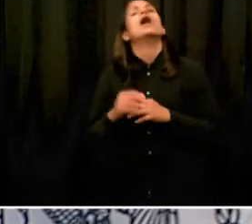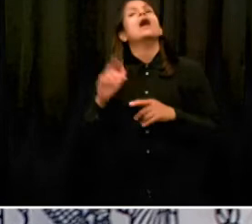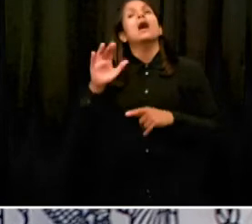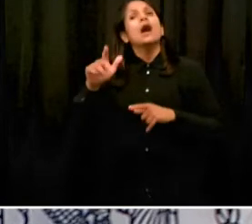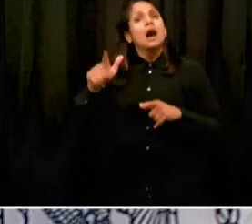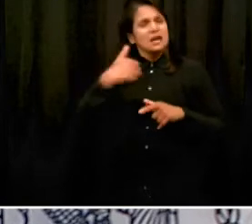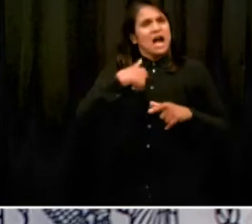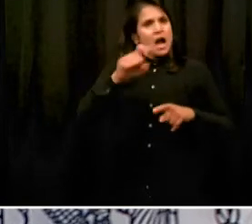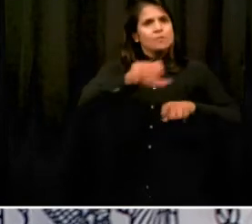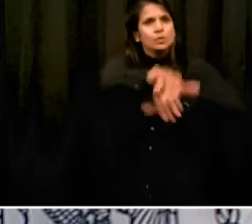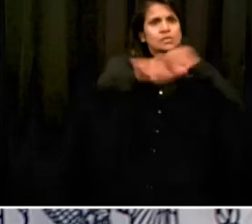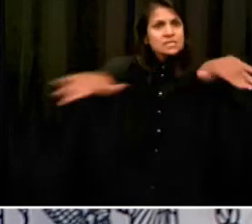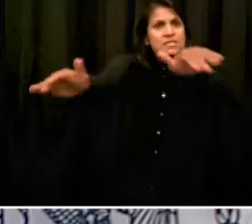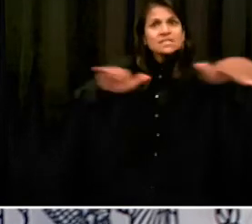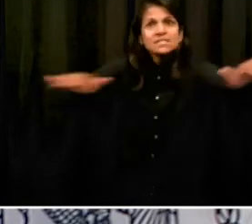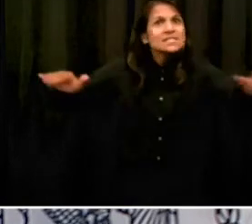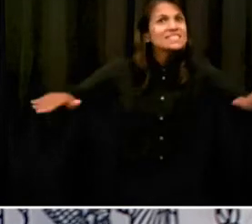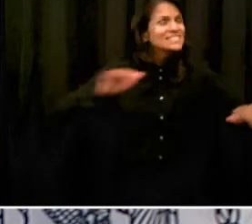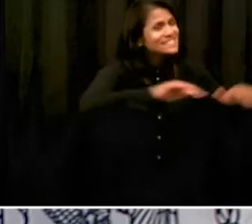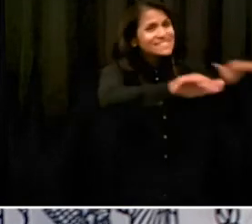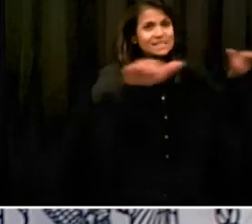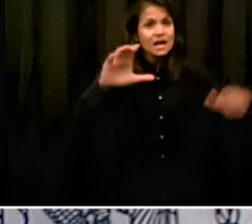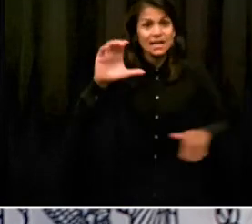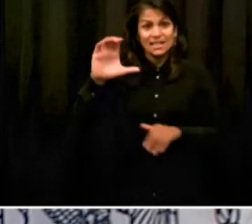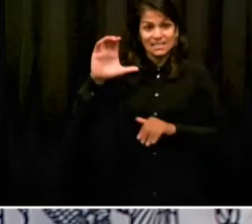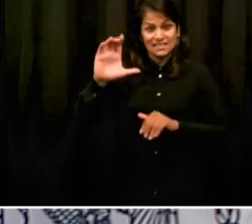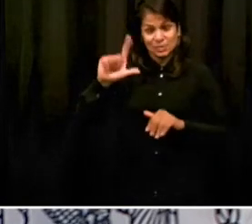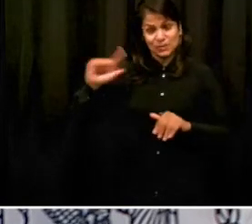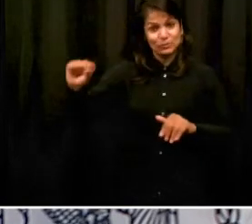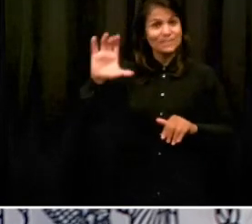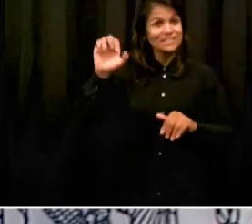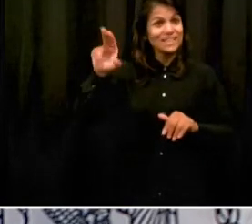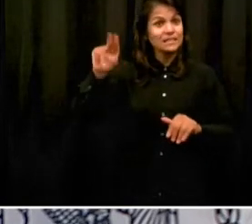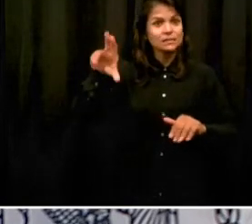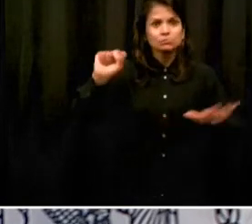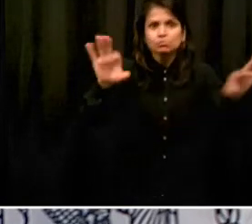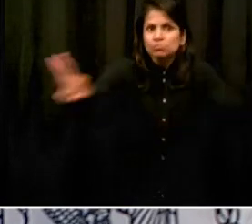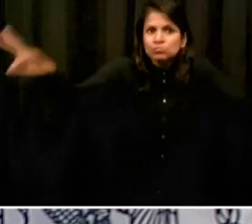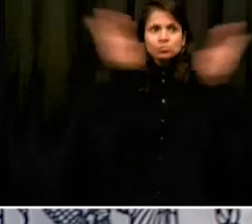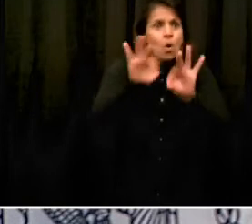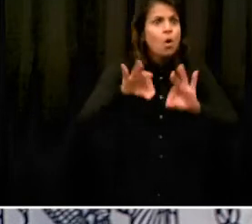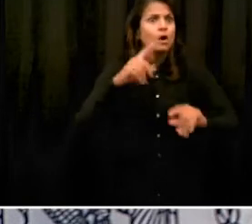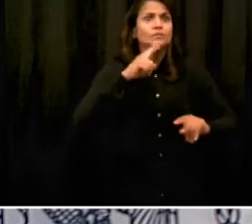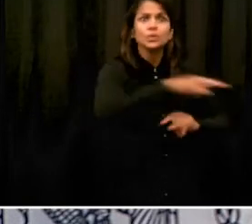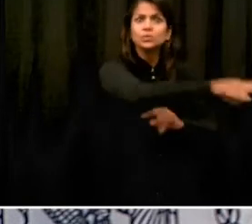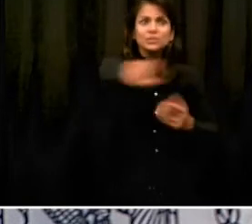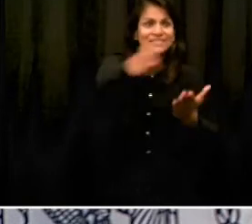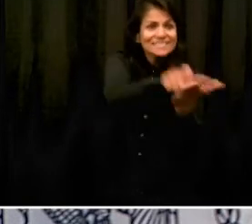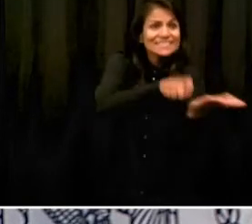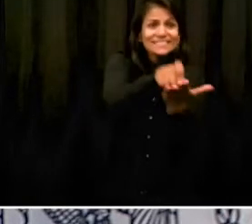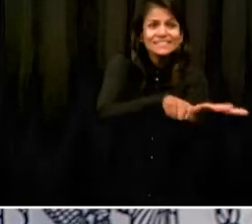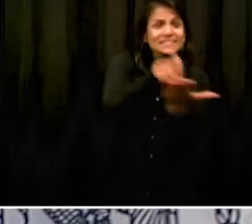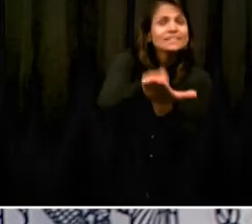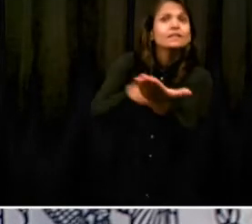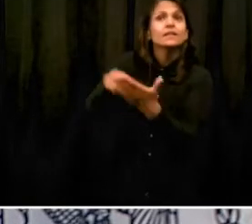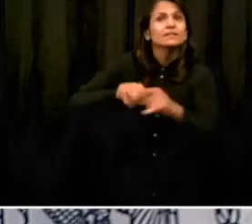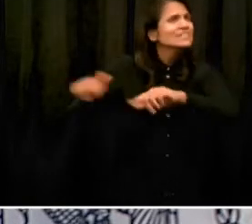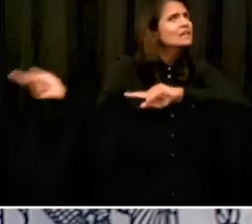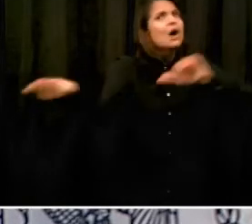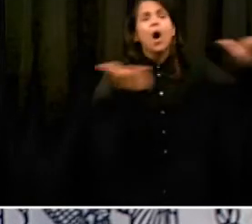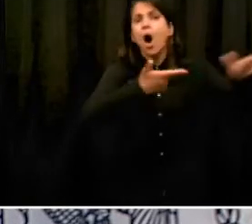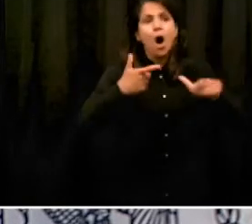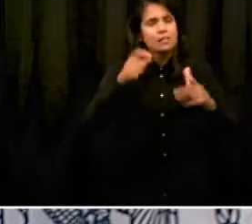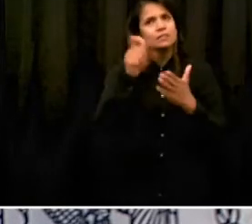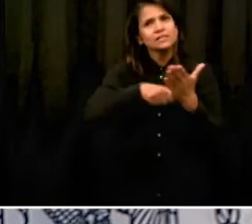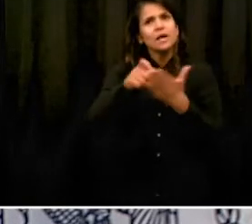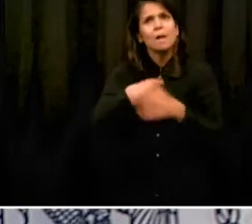to be supercharged over this month, and that's what we'll do. I think you're right. I think it's important to show people the timeline to the election.